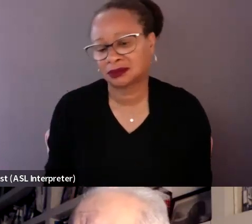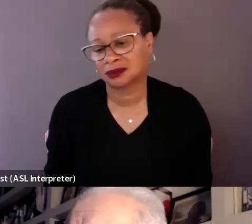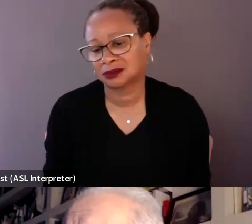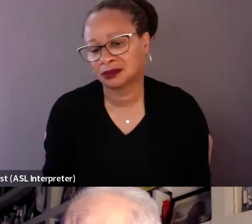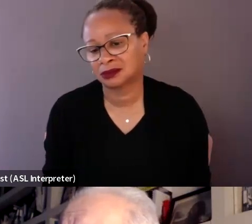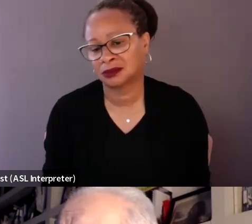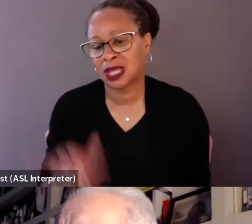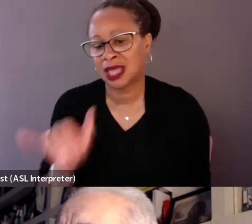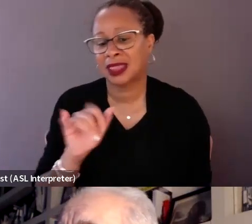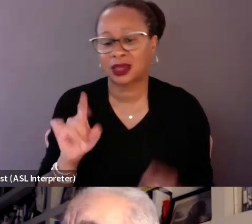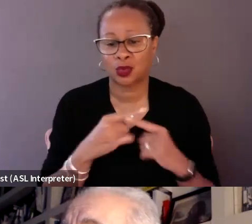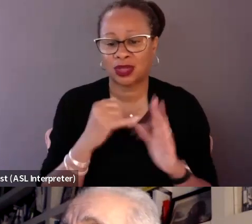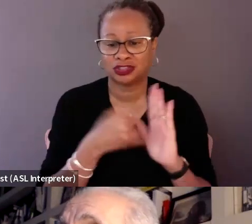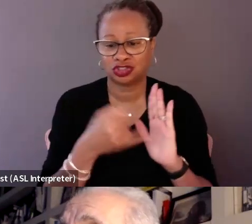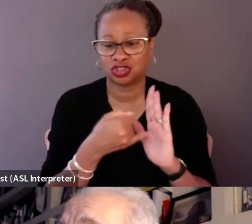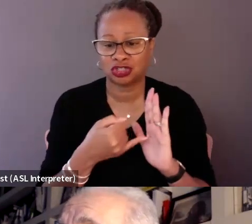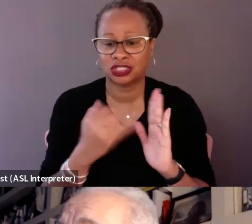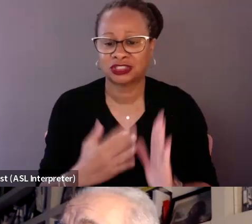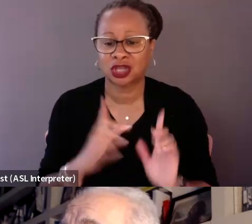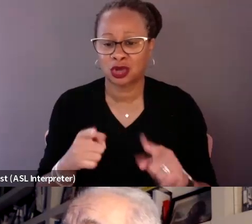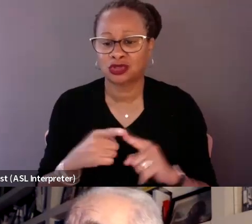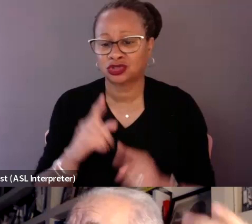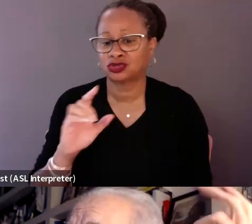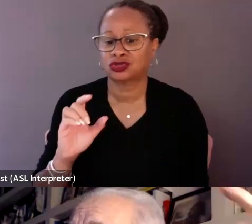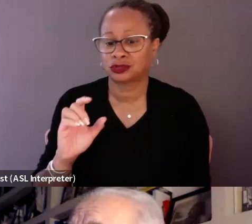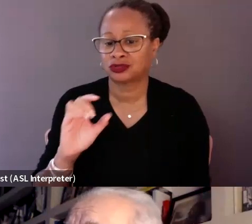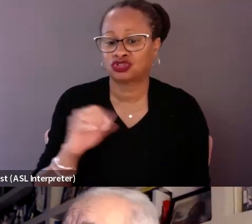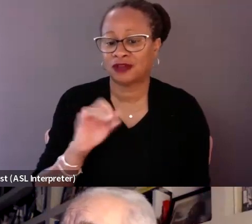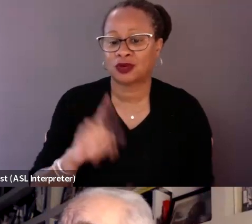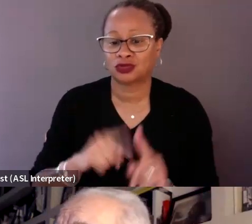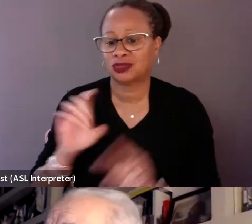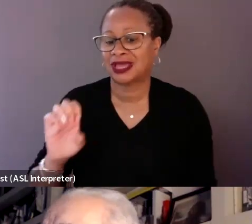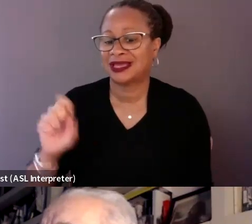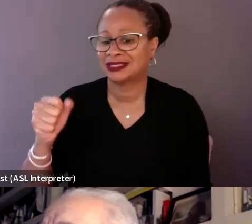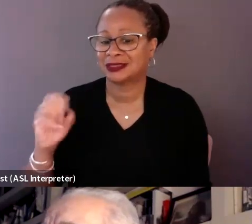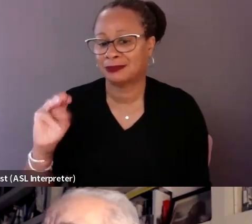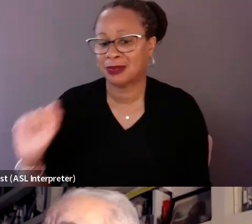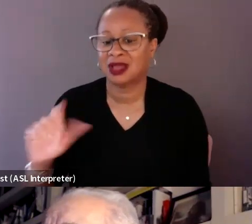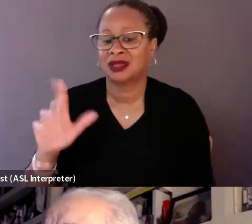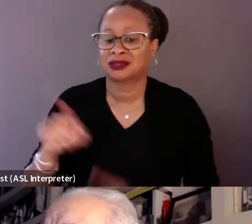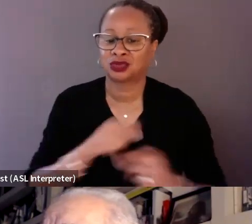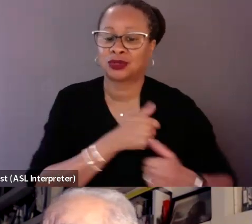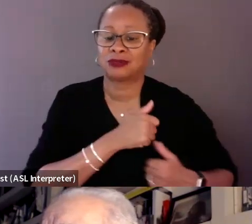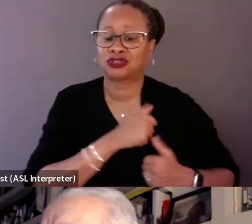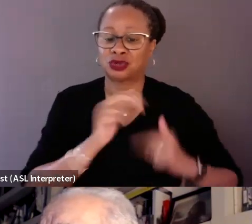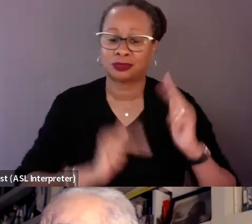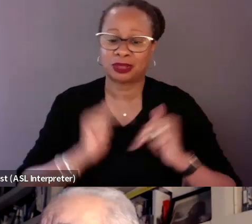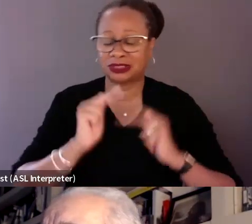when the journalist Jeff goes to the ESMA, no? To this military building who